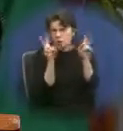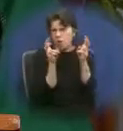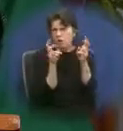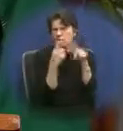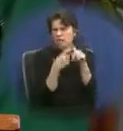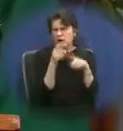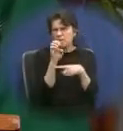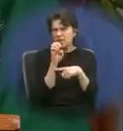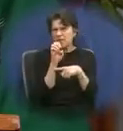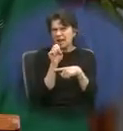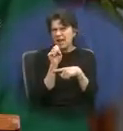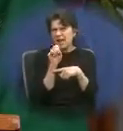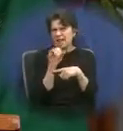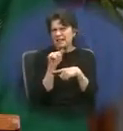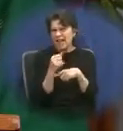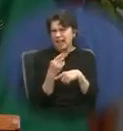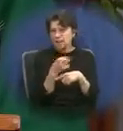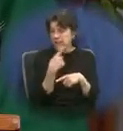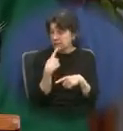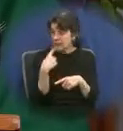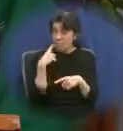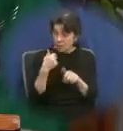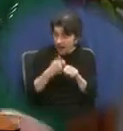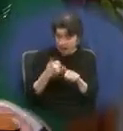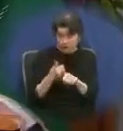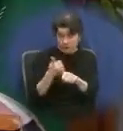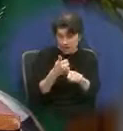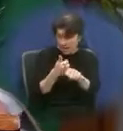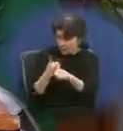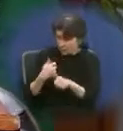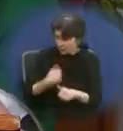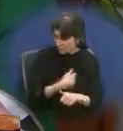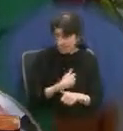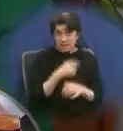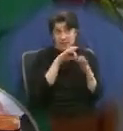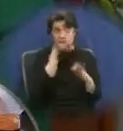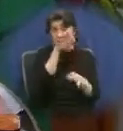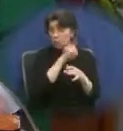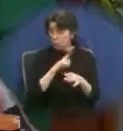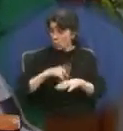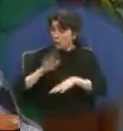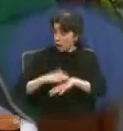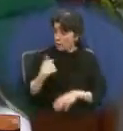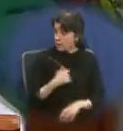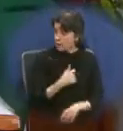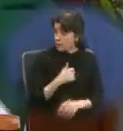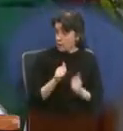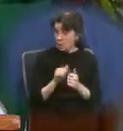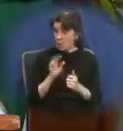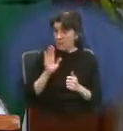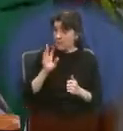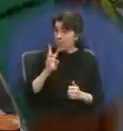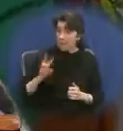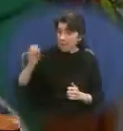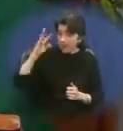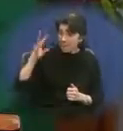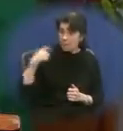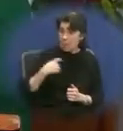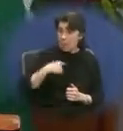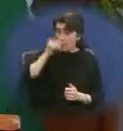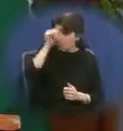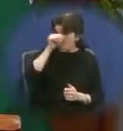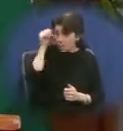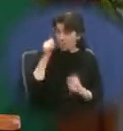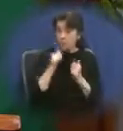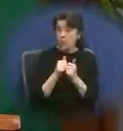Isaiah, "For every one of us, the Spirit of the Lord is upon us. By our baptism, we are consecrated and anointed and gifted with